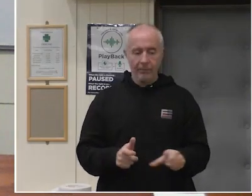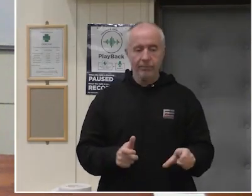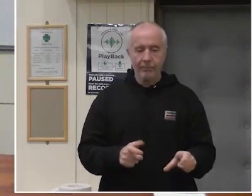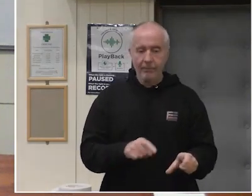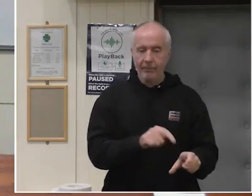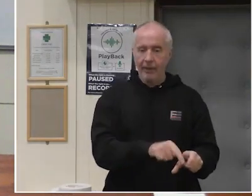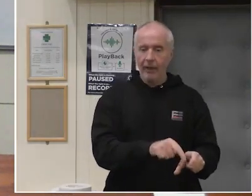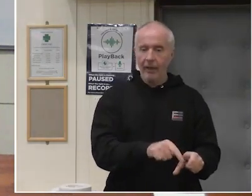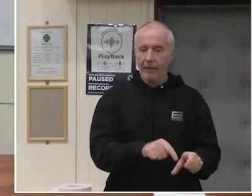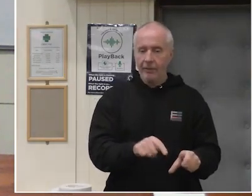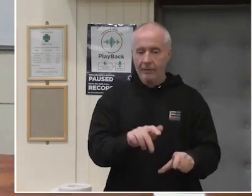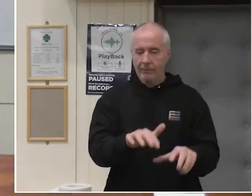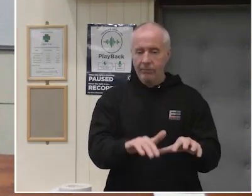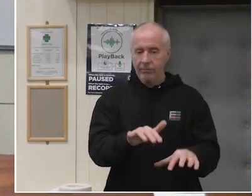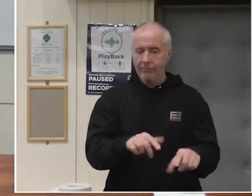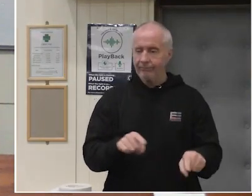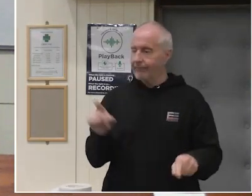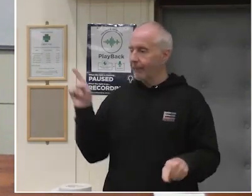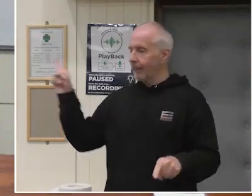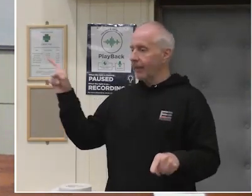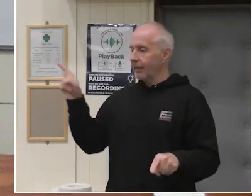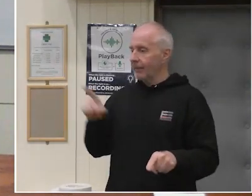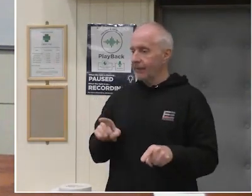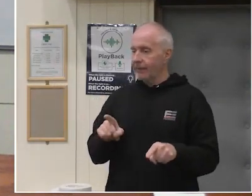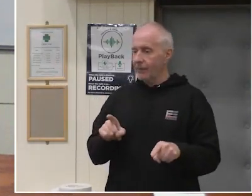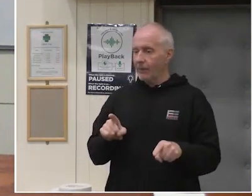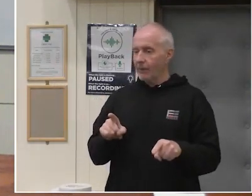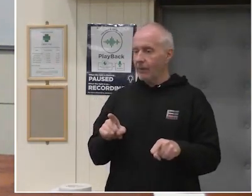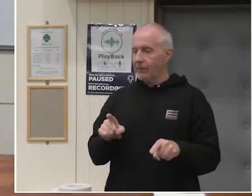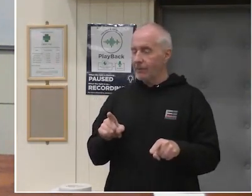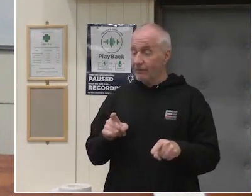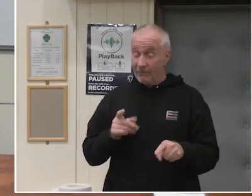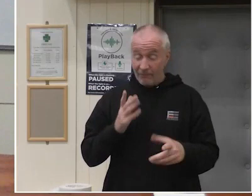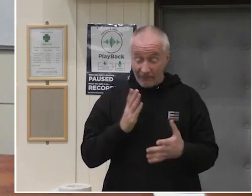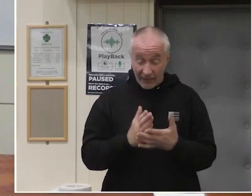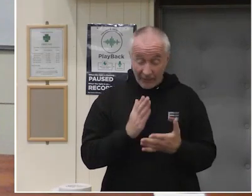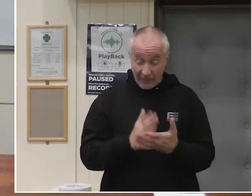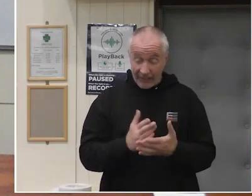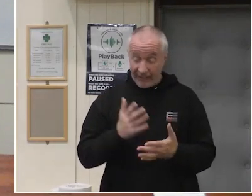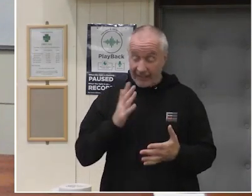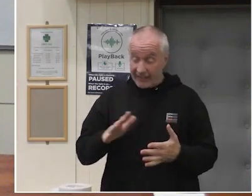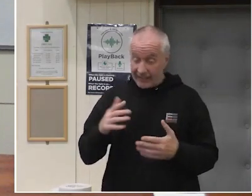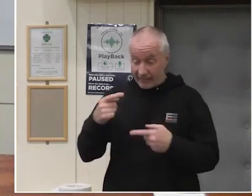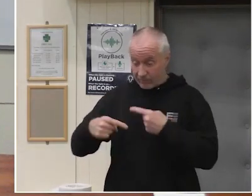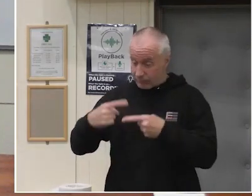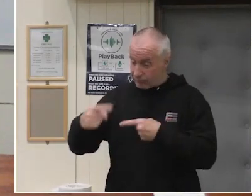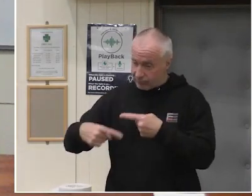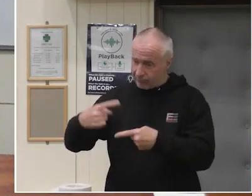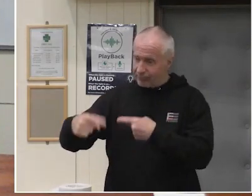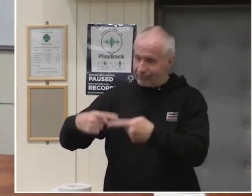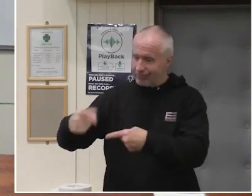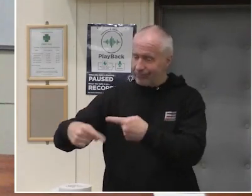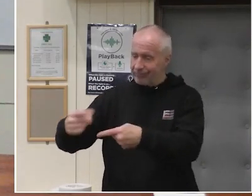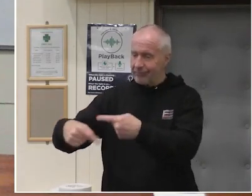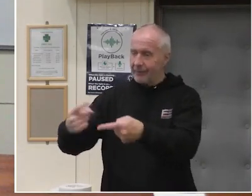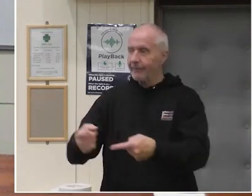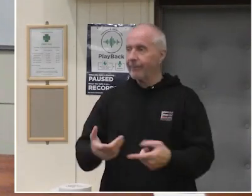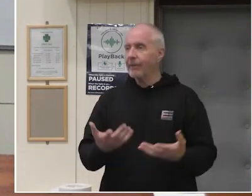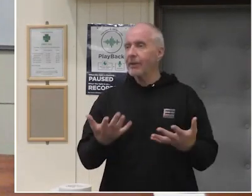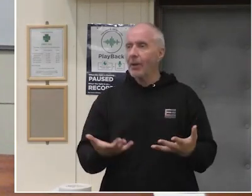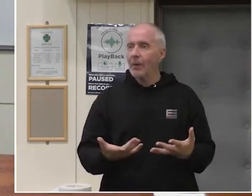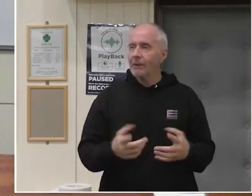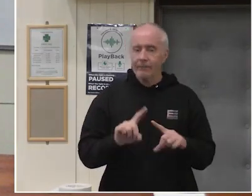listening to the keyboard or the mouse and not running this particular filter, which we really need to run all the time. So what